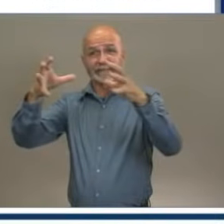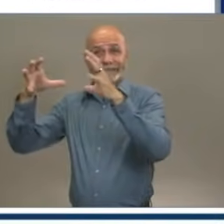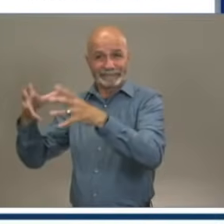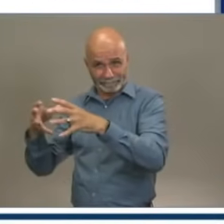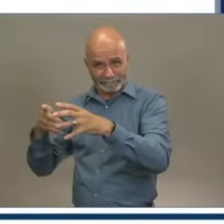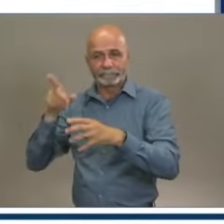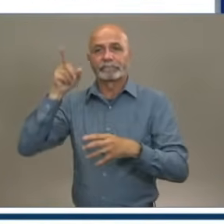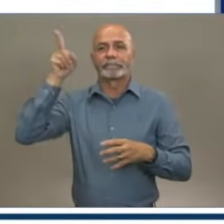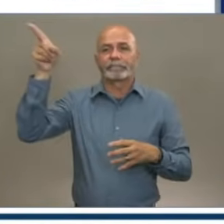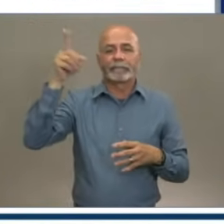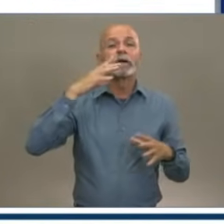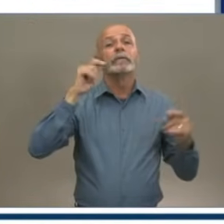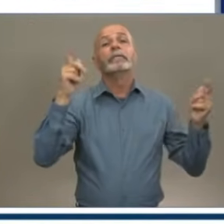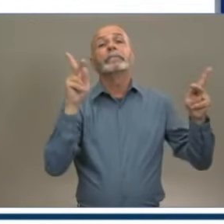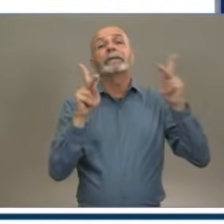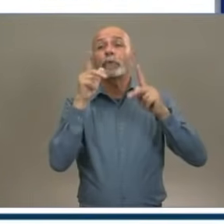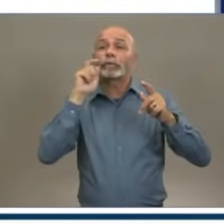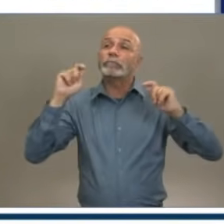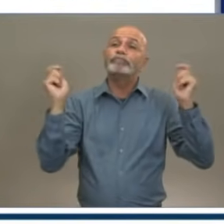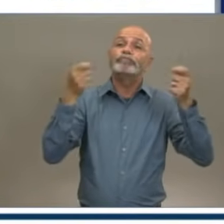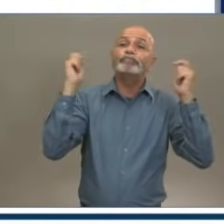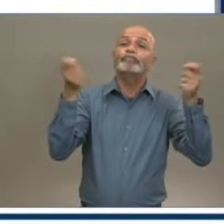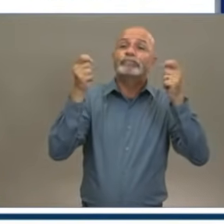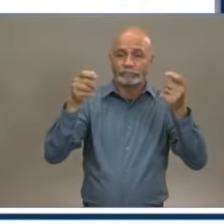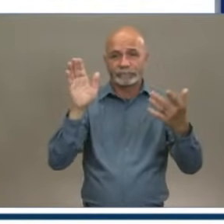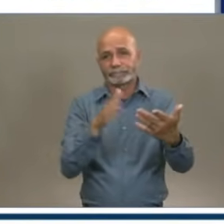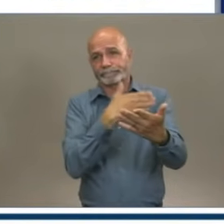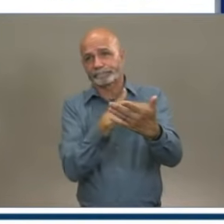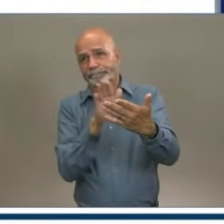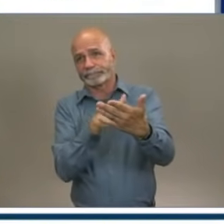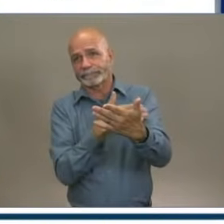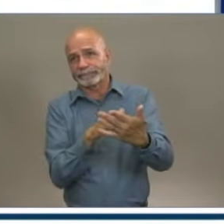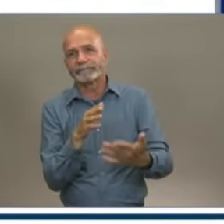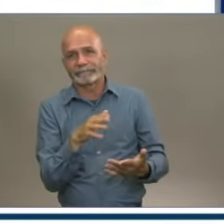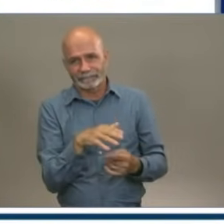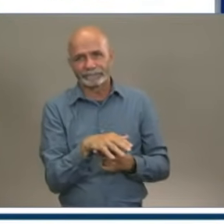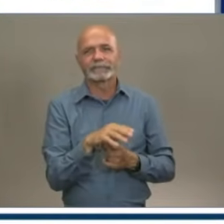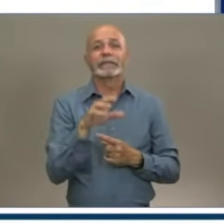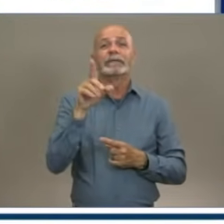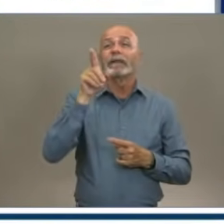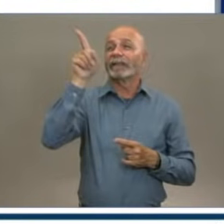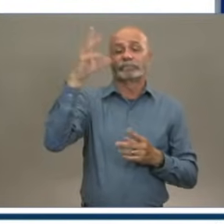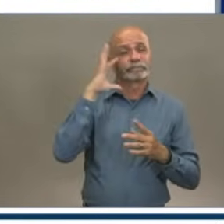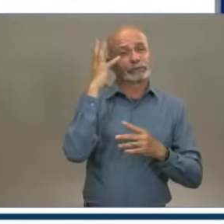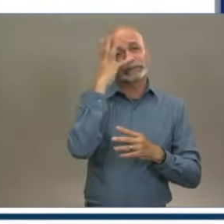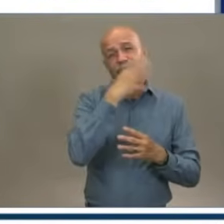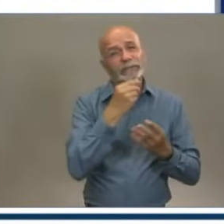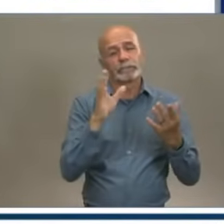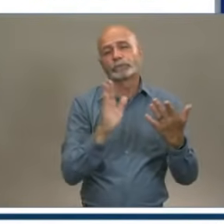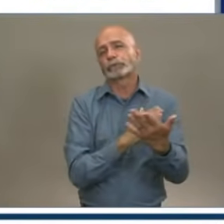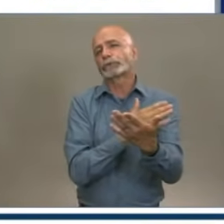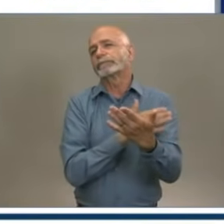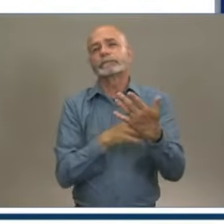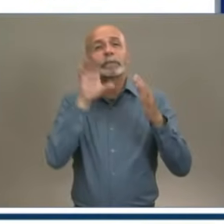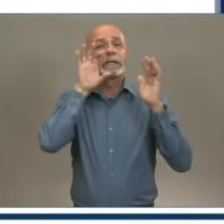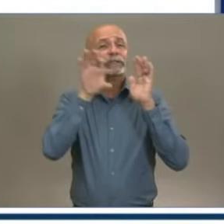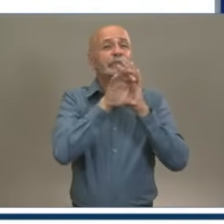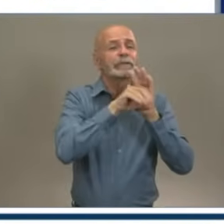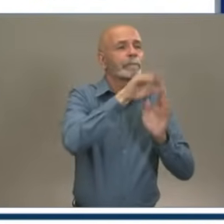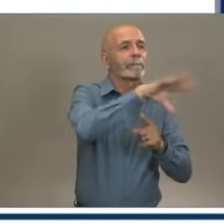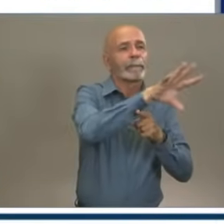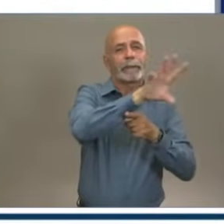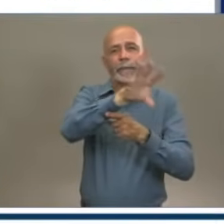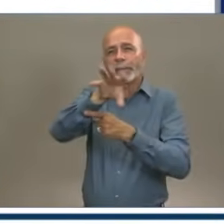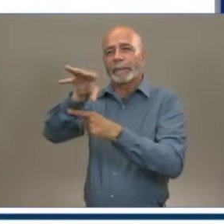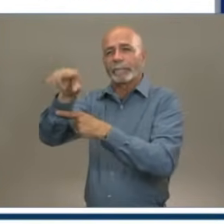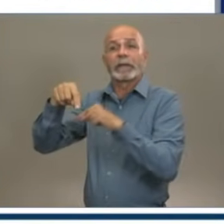Jolene, an Indigenous director from Nova Scotia. It is a beautiful song with some wonderful images, and I encourage everyone to listen